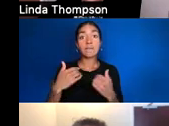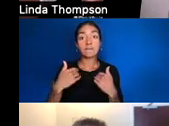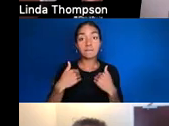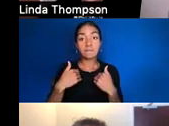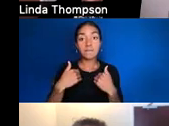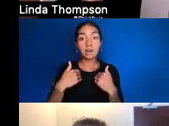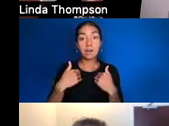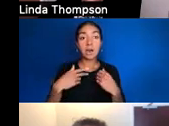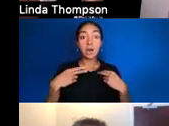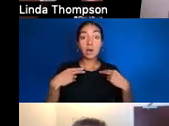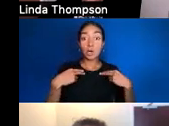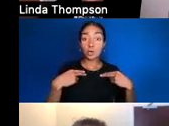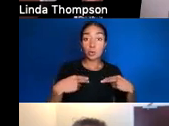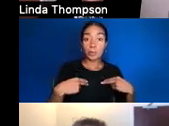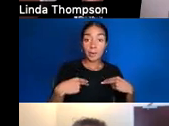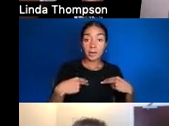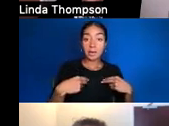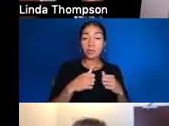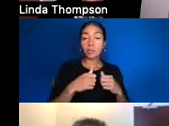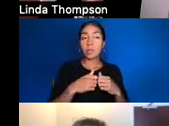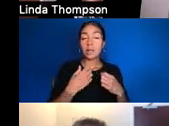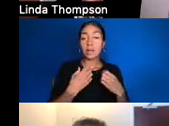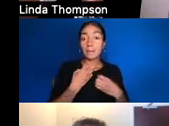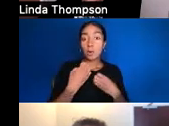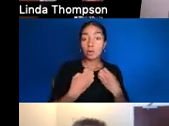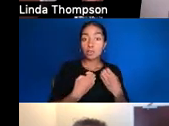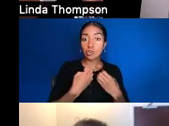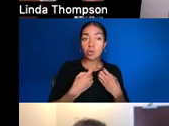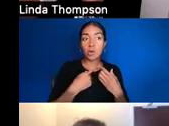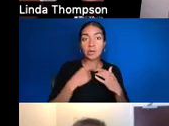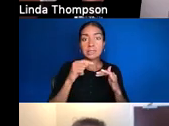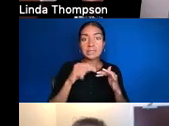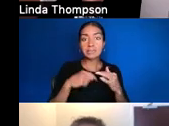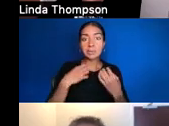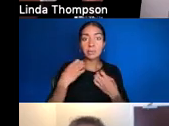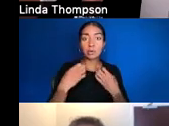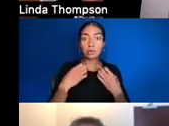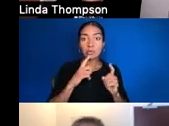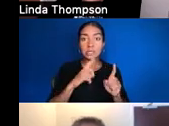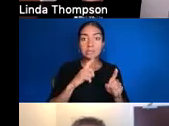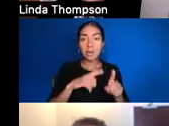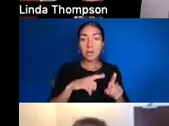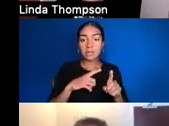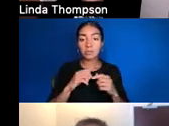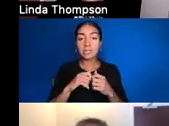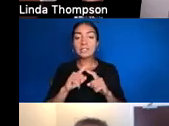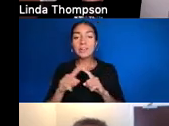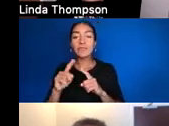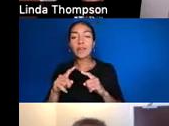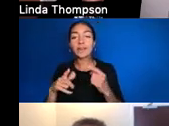an emotional, a deep emotional response, that there's different chords that affect the human